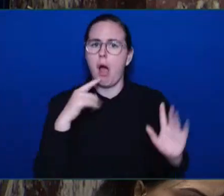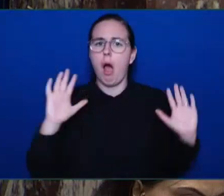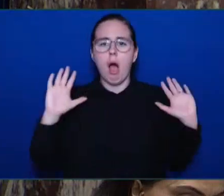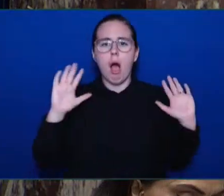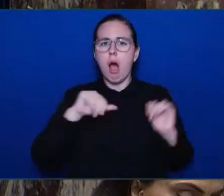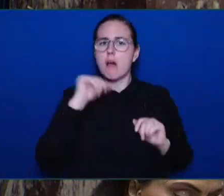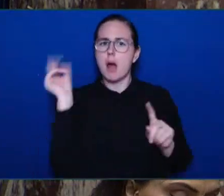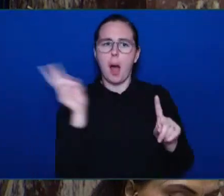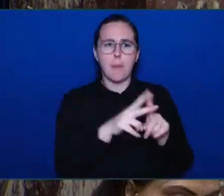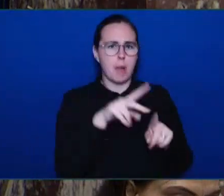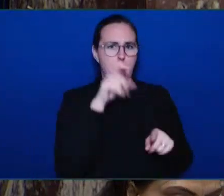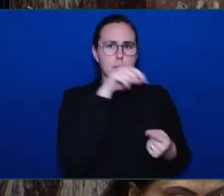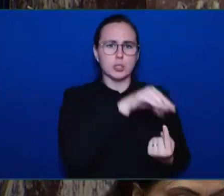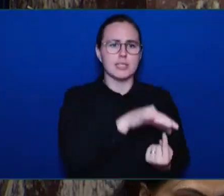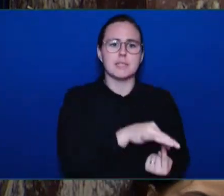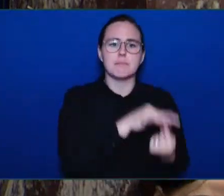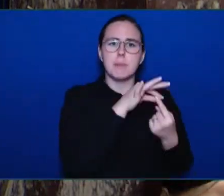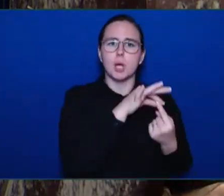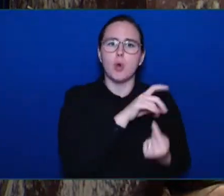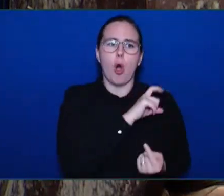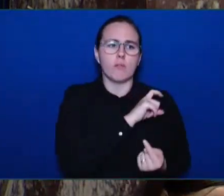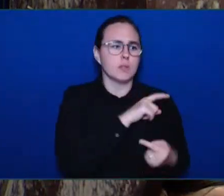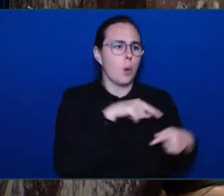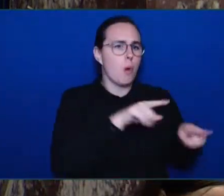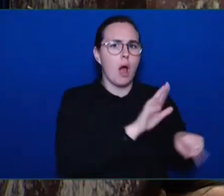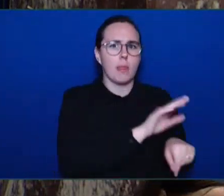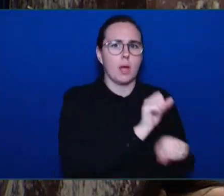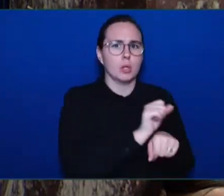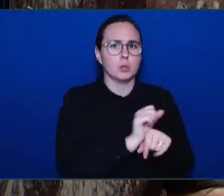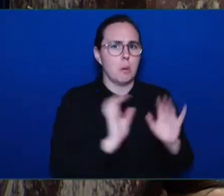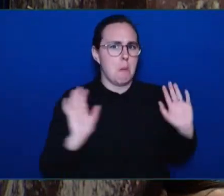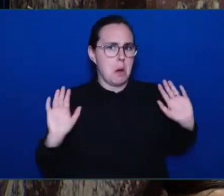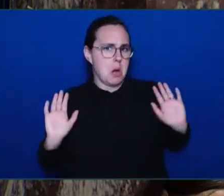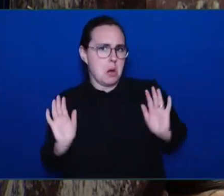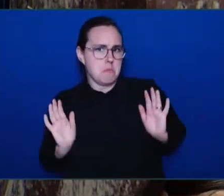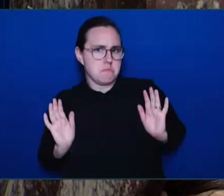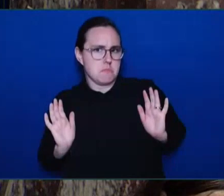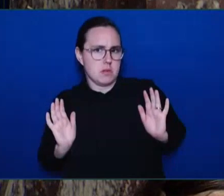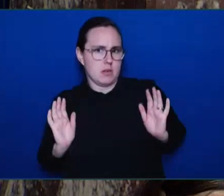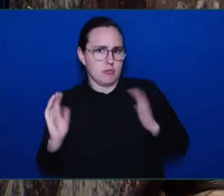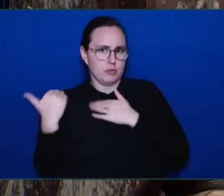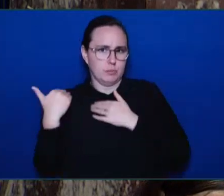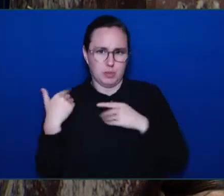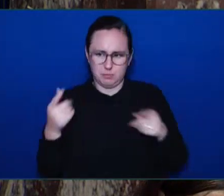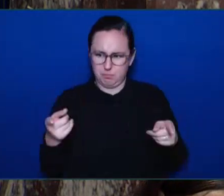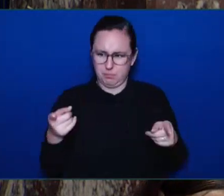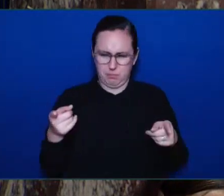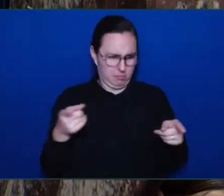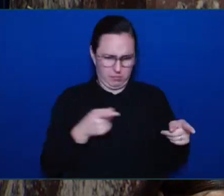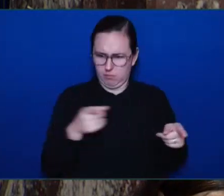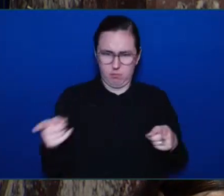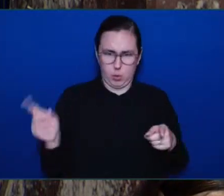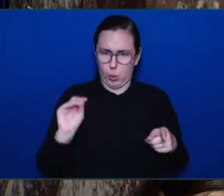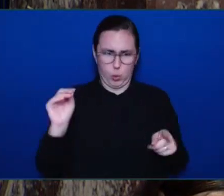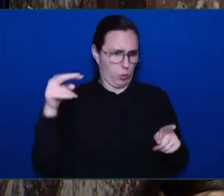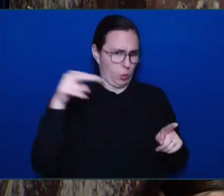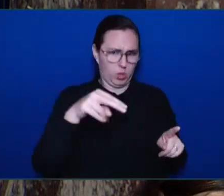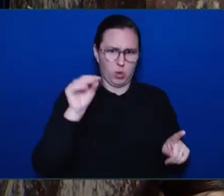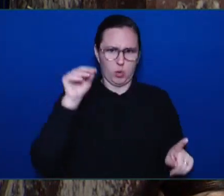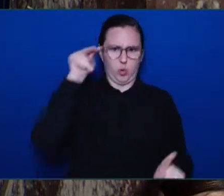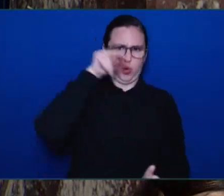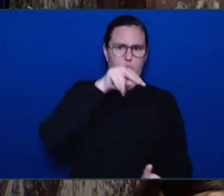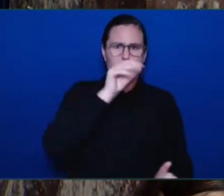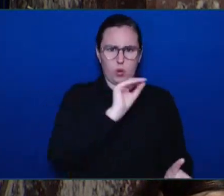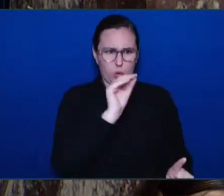a constabulary duty. So is the Public Service Agency acting like the Police Complaints Commissioner for special constables? When I